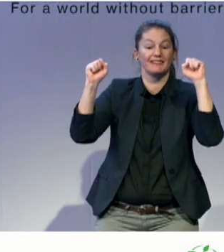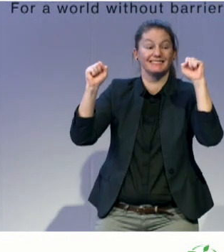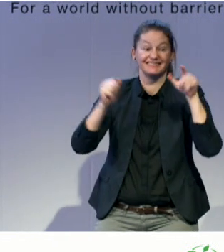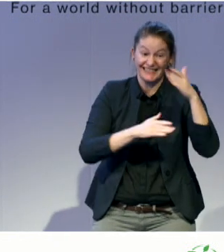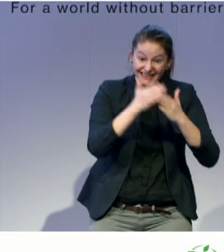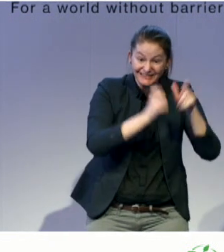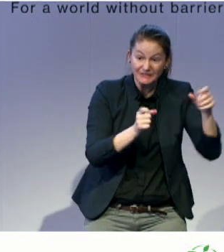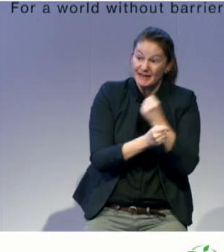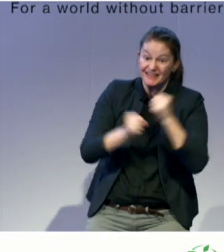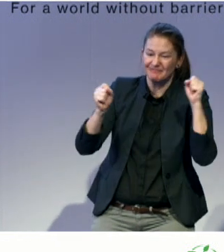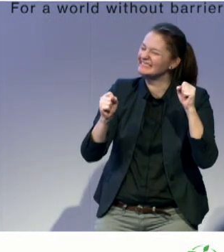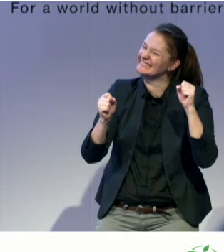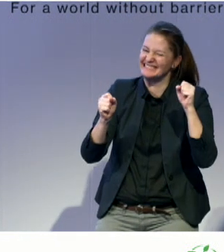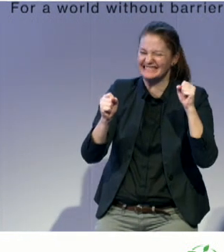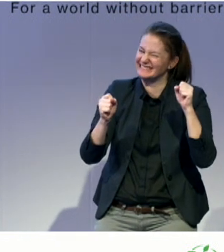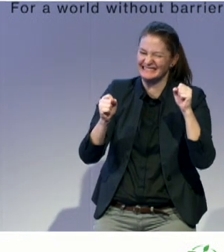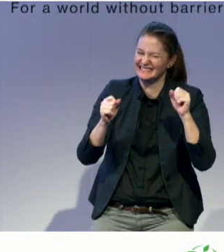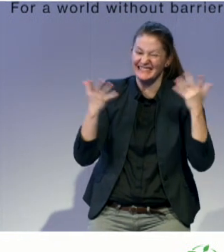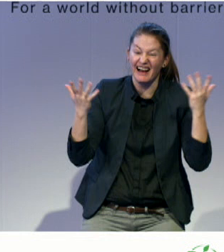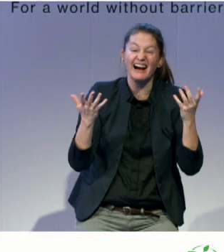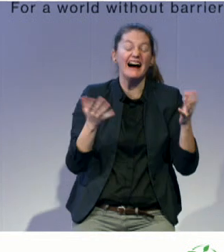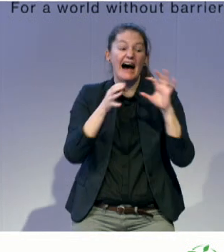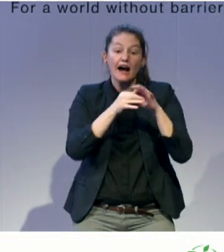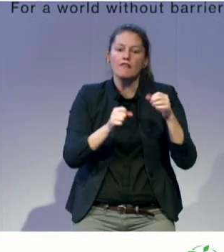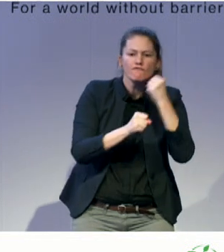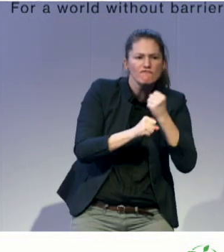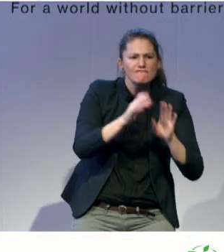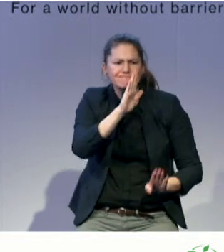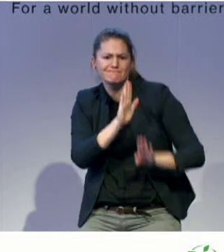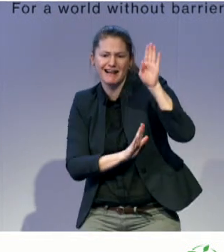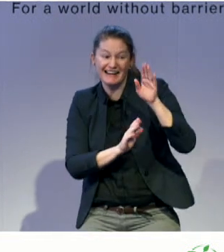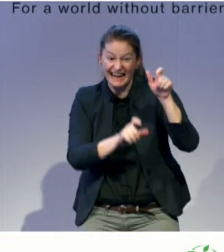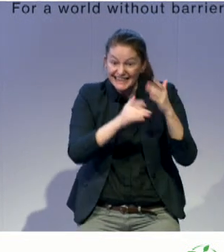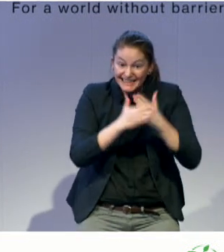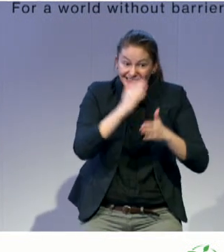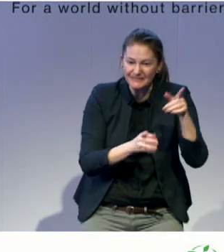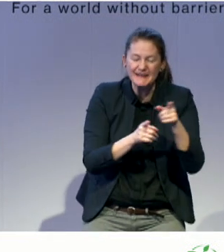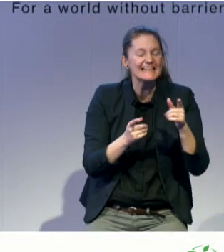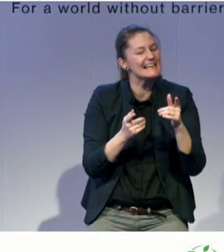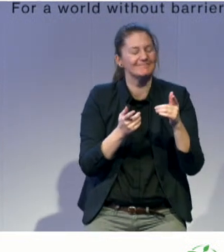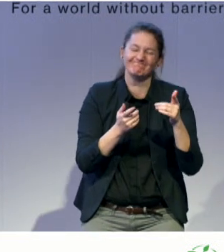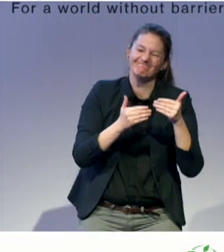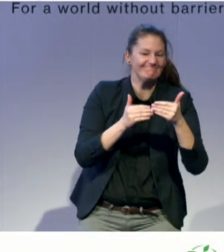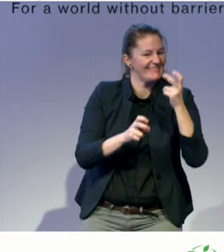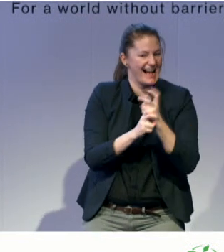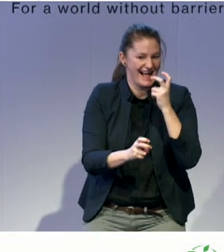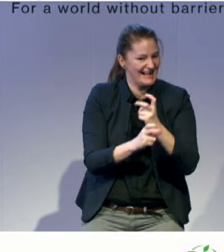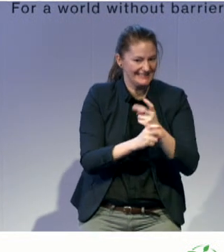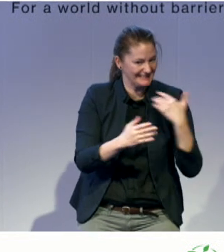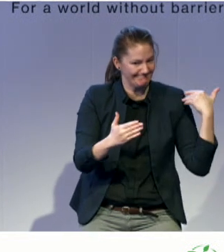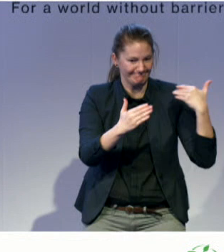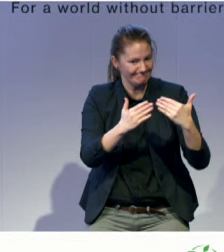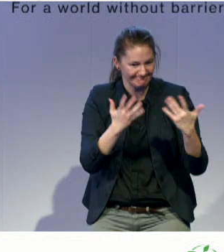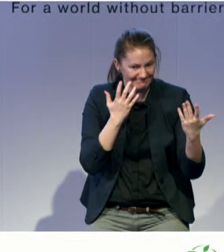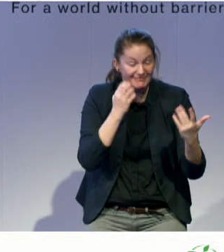persons with disabilities. While most of my adult life I have worked on a broad array of disability rights, since